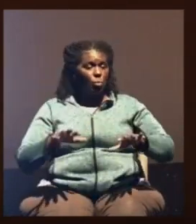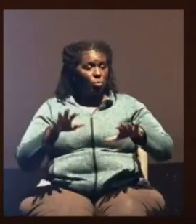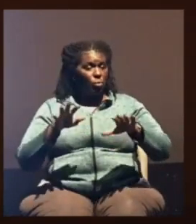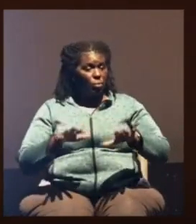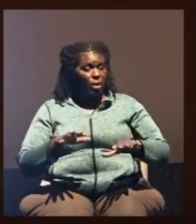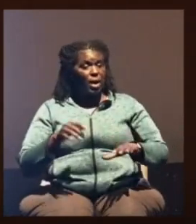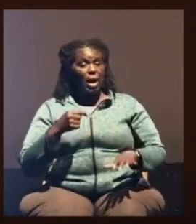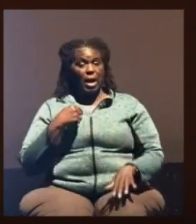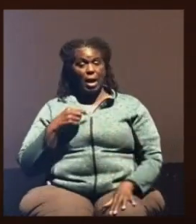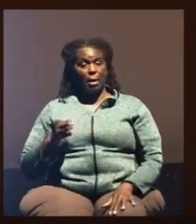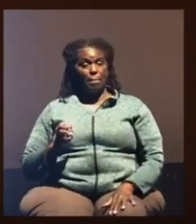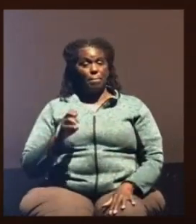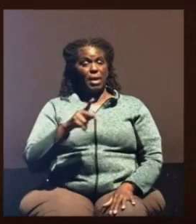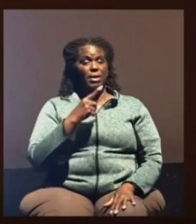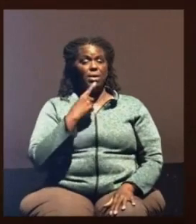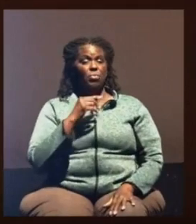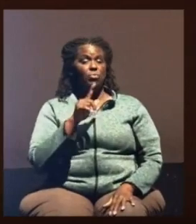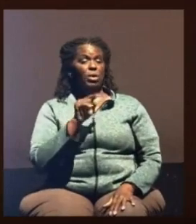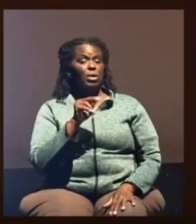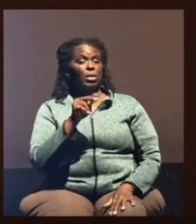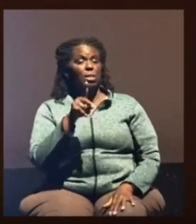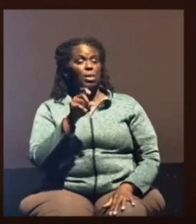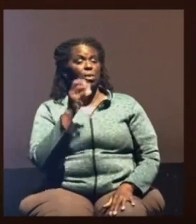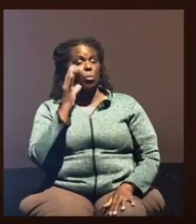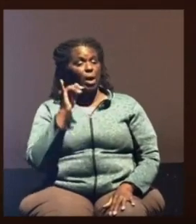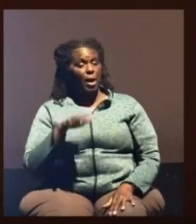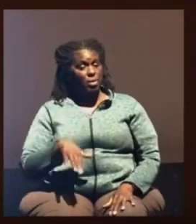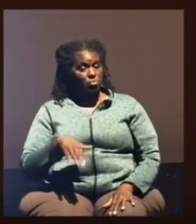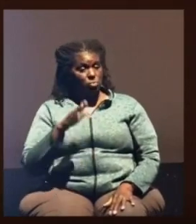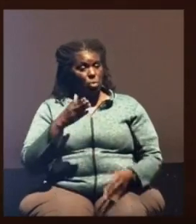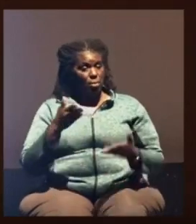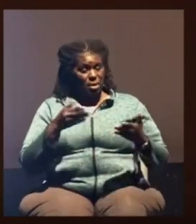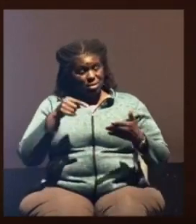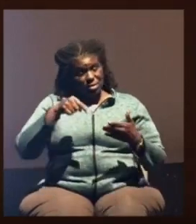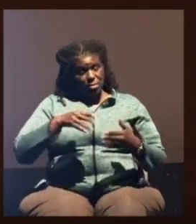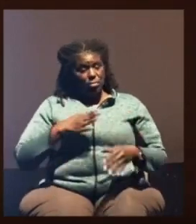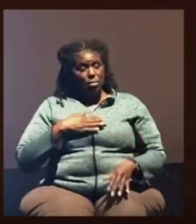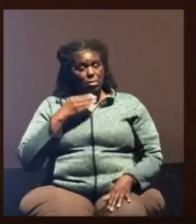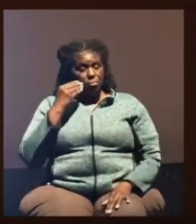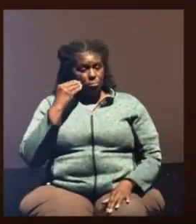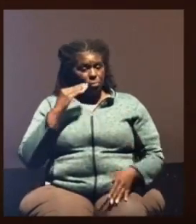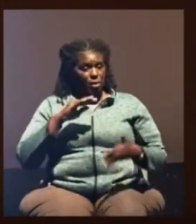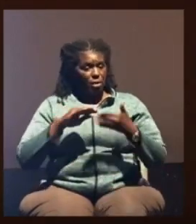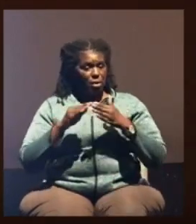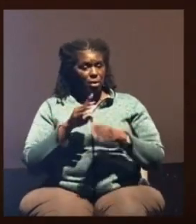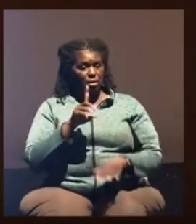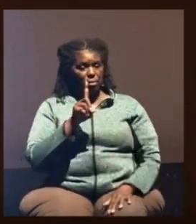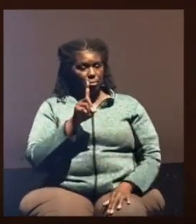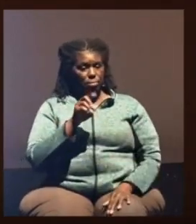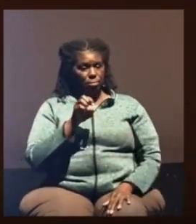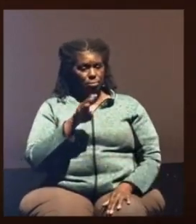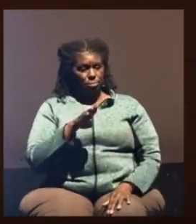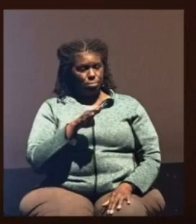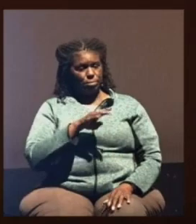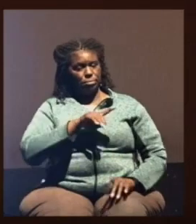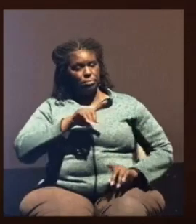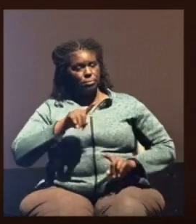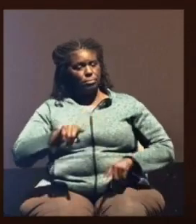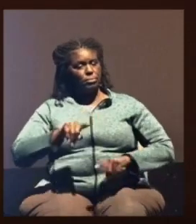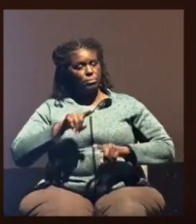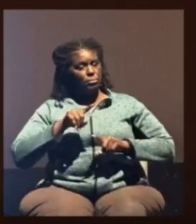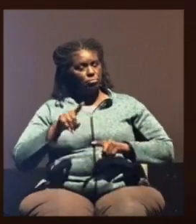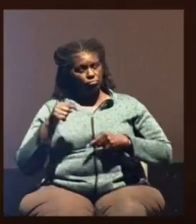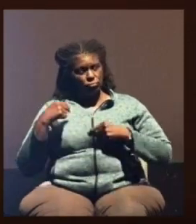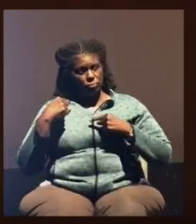Redlands because this is the town where I grew up and I still think of as home. This is the town where Deb has been coming for more than